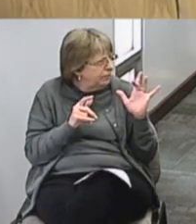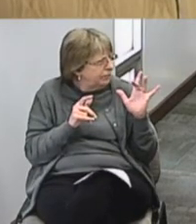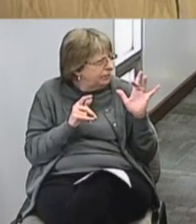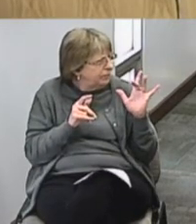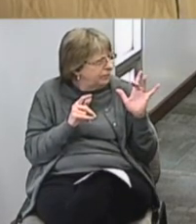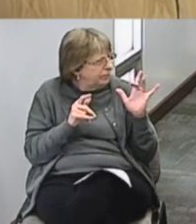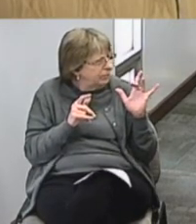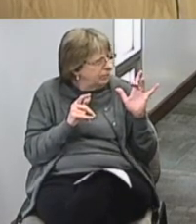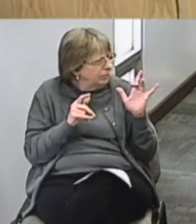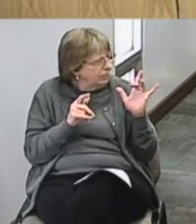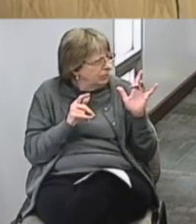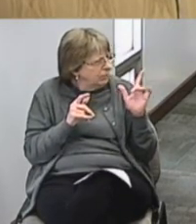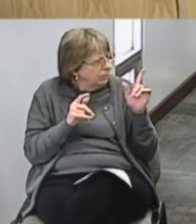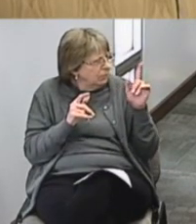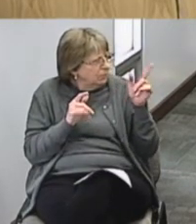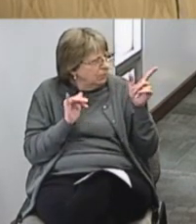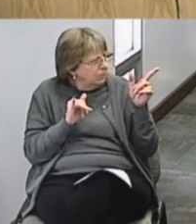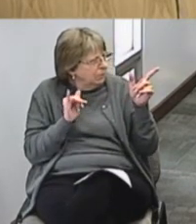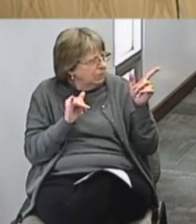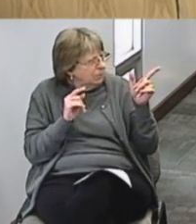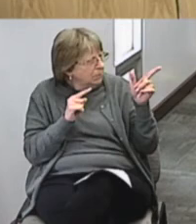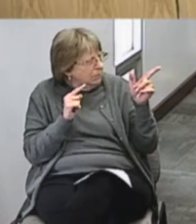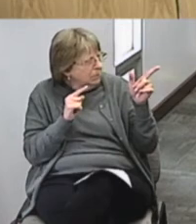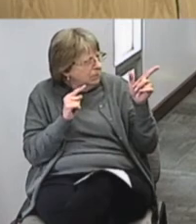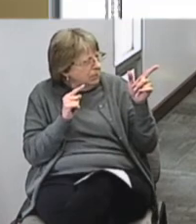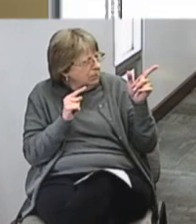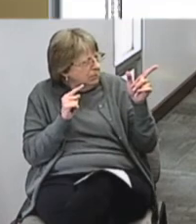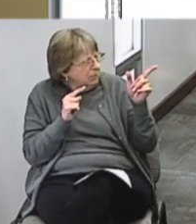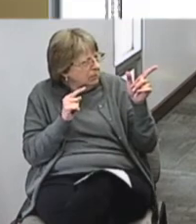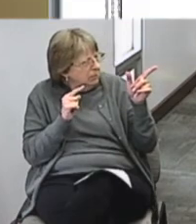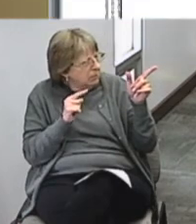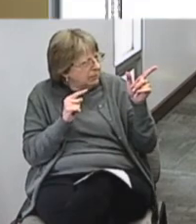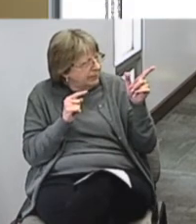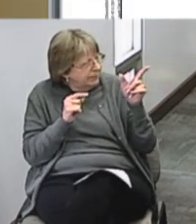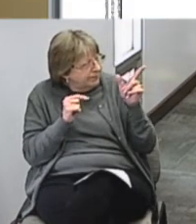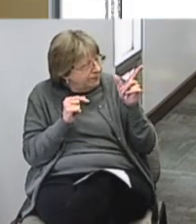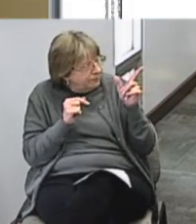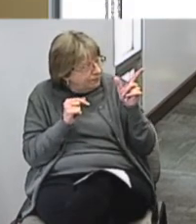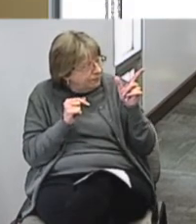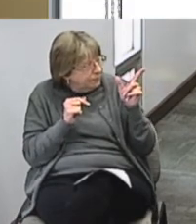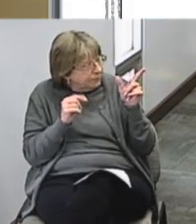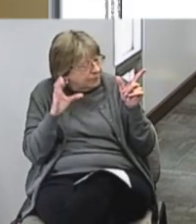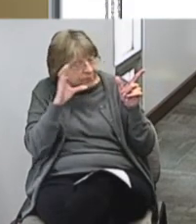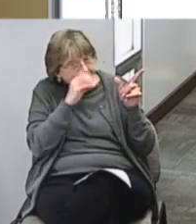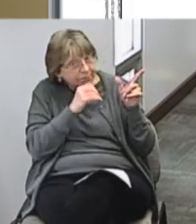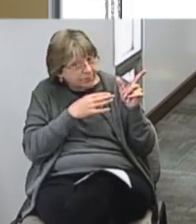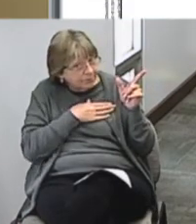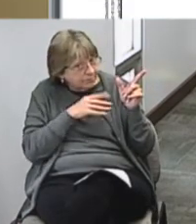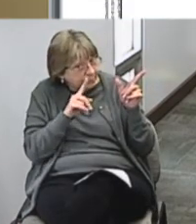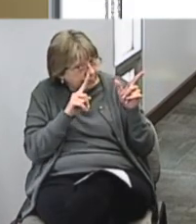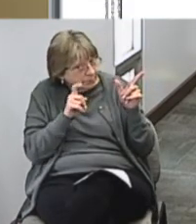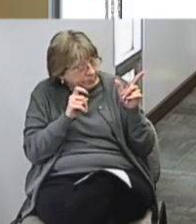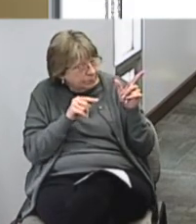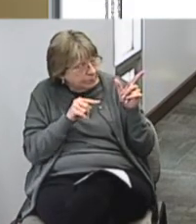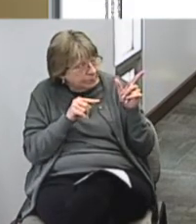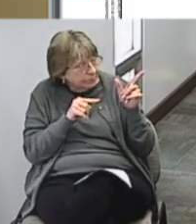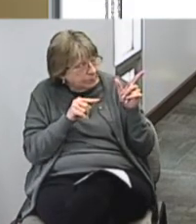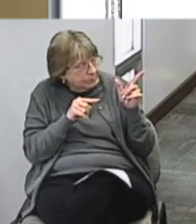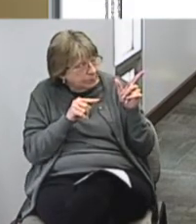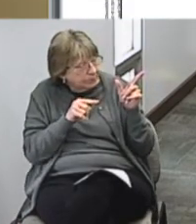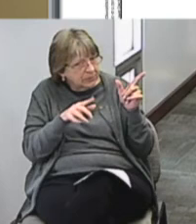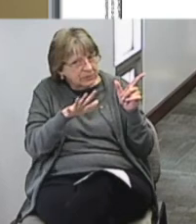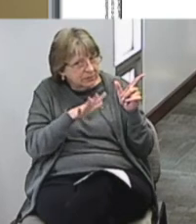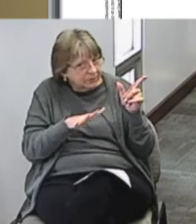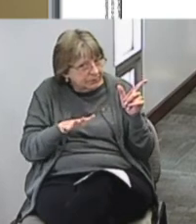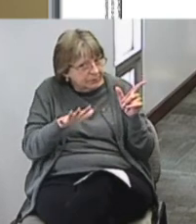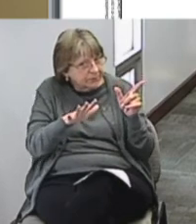plume Right up there by the right up here. elevator there. And I guess my question is that in and around that